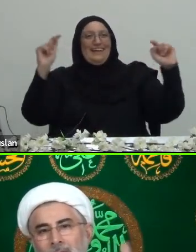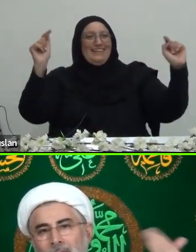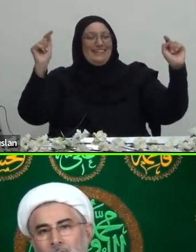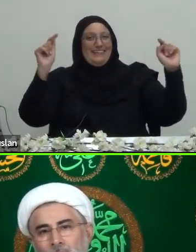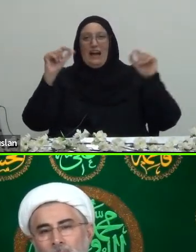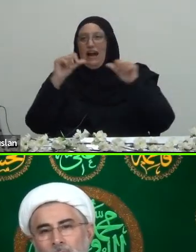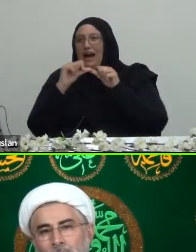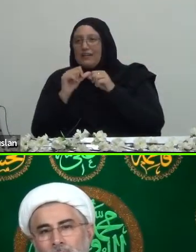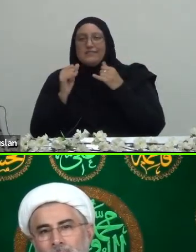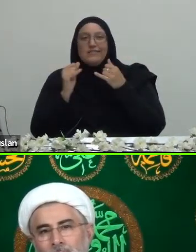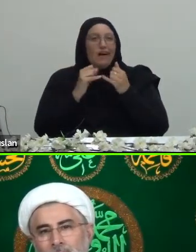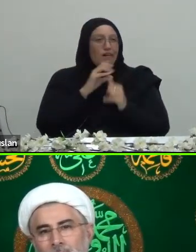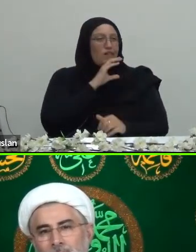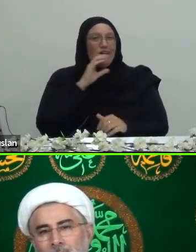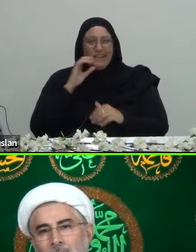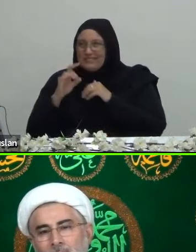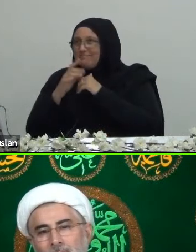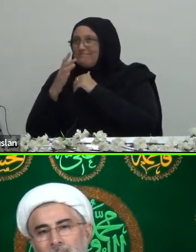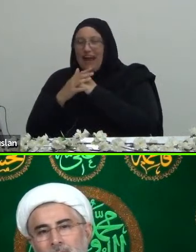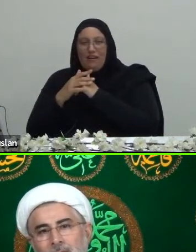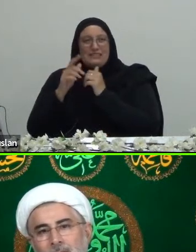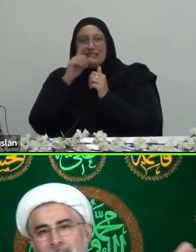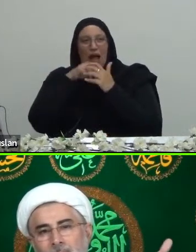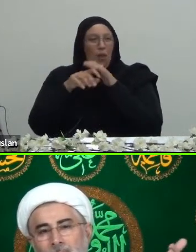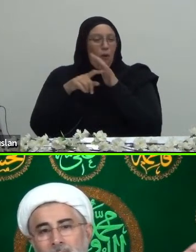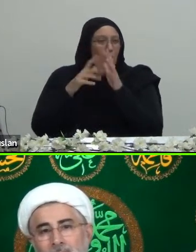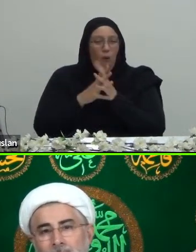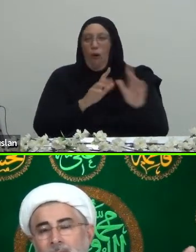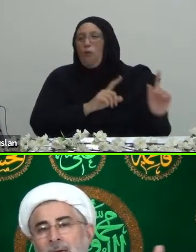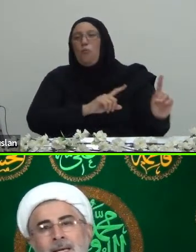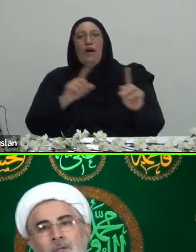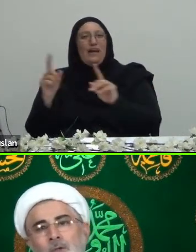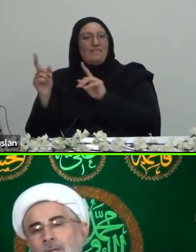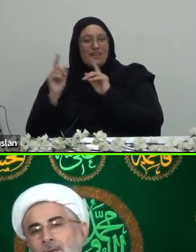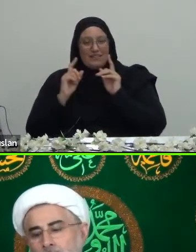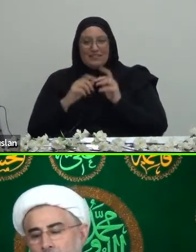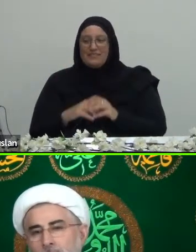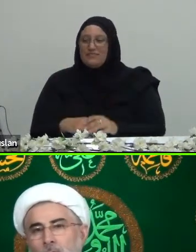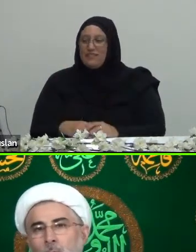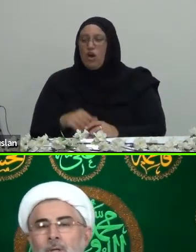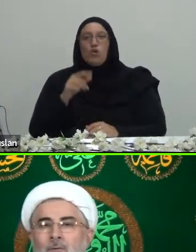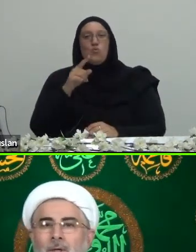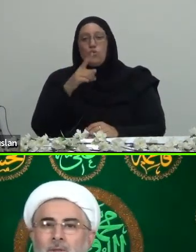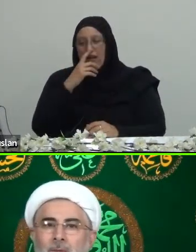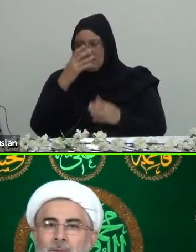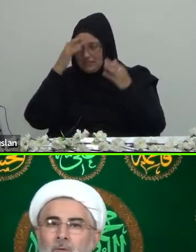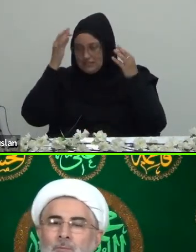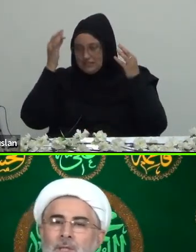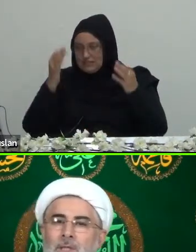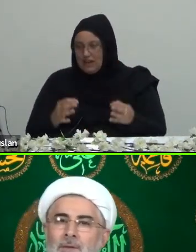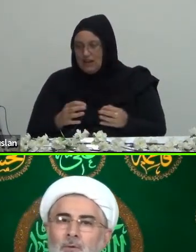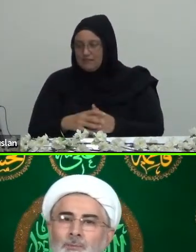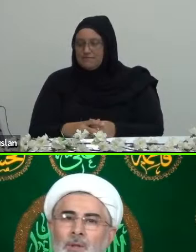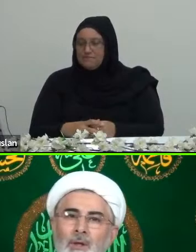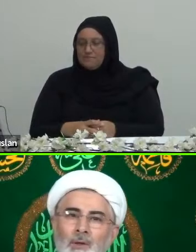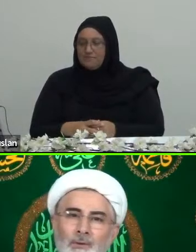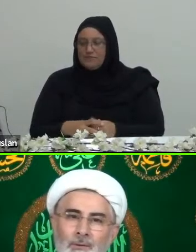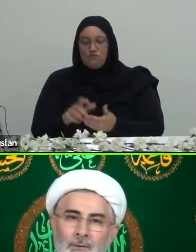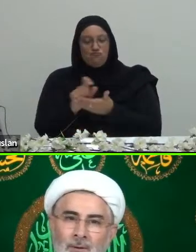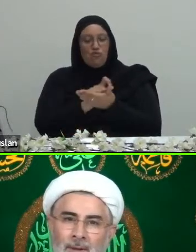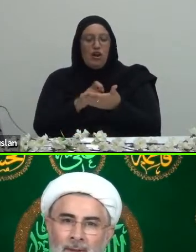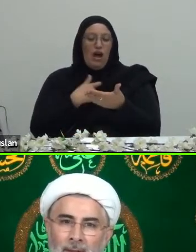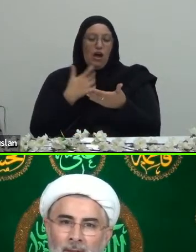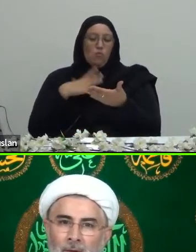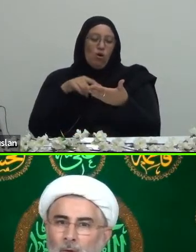by marriage or by like genetically, sababi, nasabi. So you can so in your will write something to be given to my